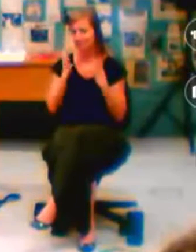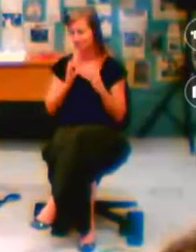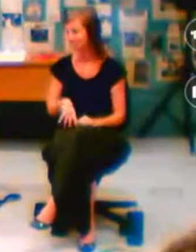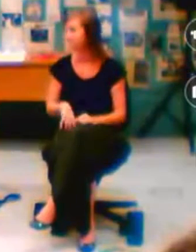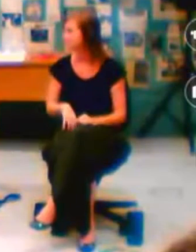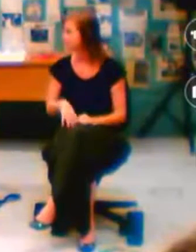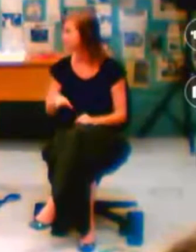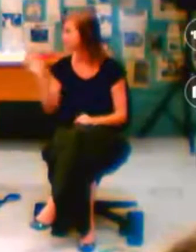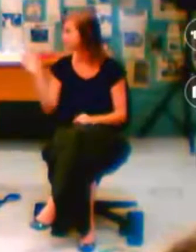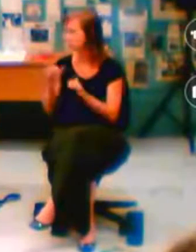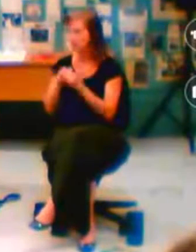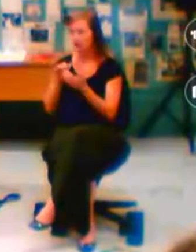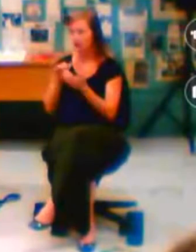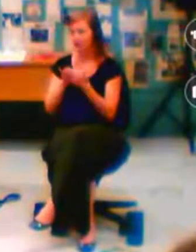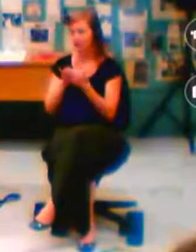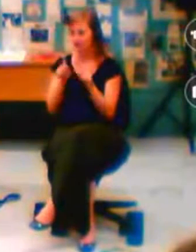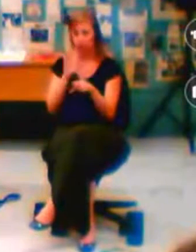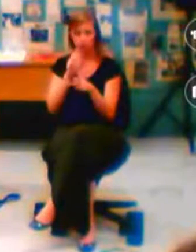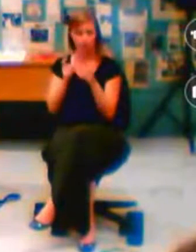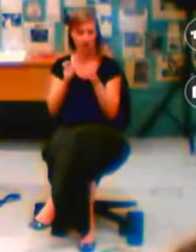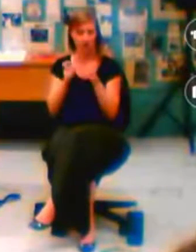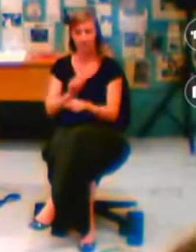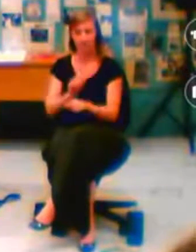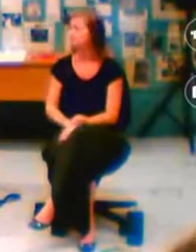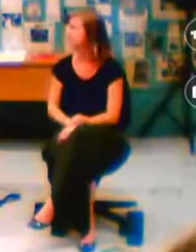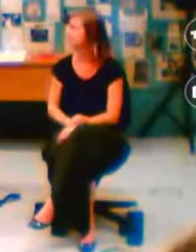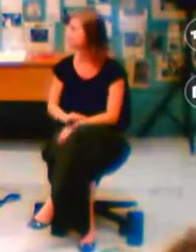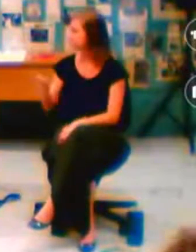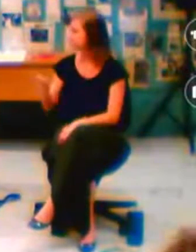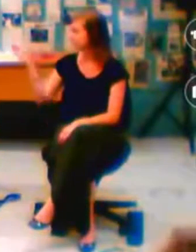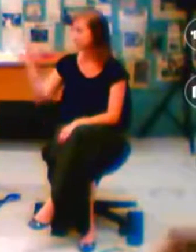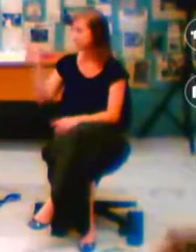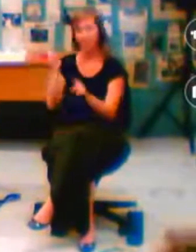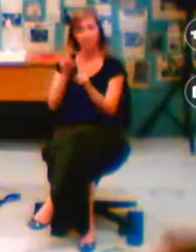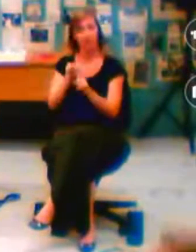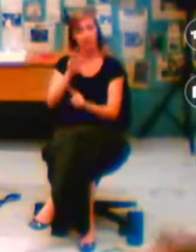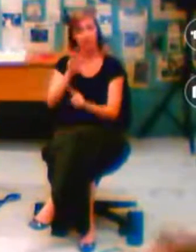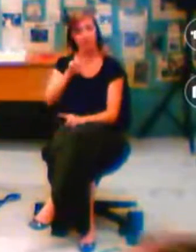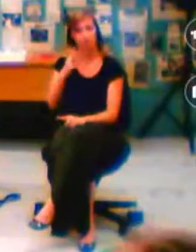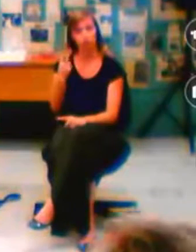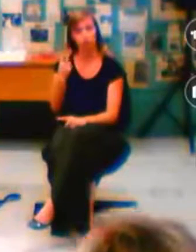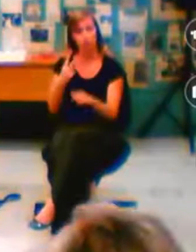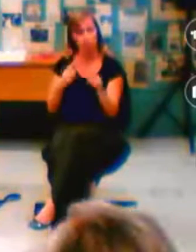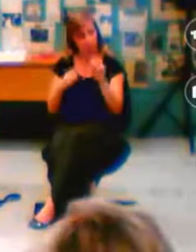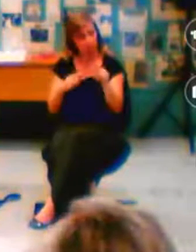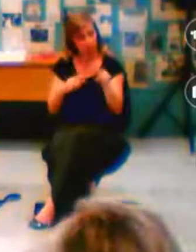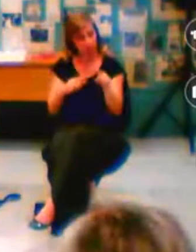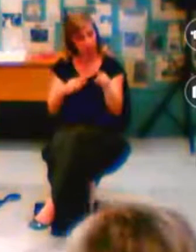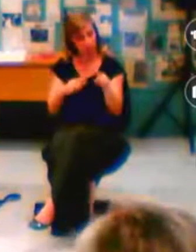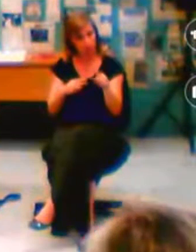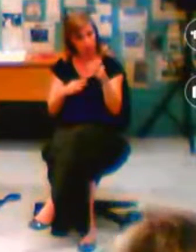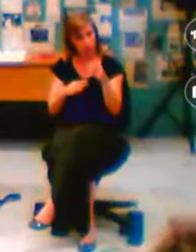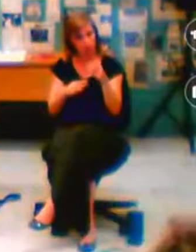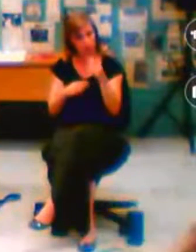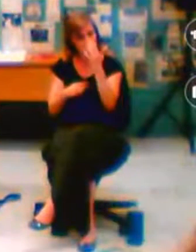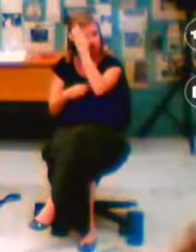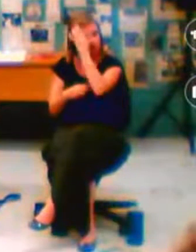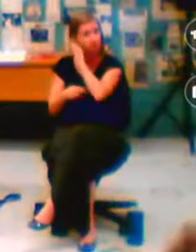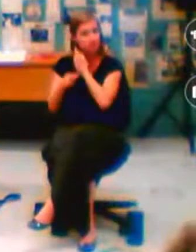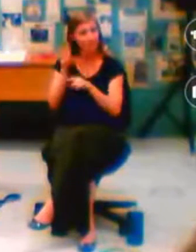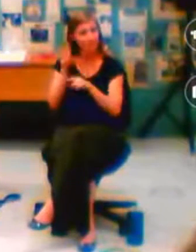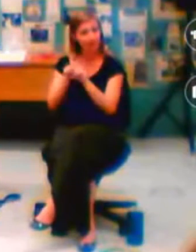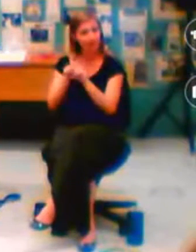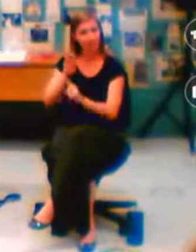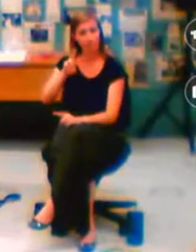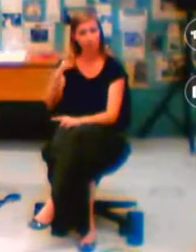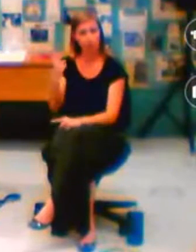State is also. Okay. So they don't pay income taxes on that they income. They only pay on their